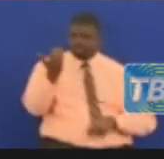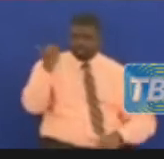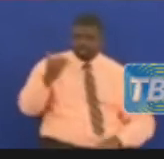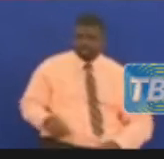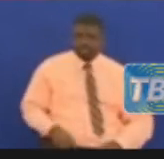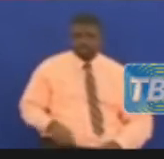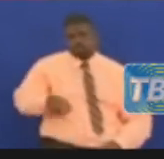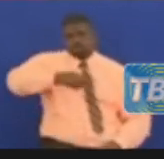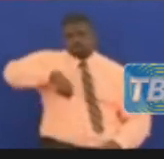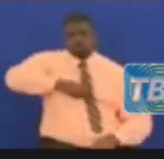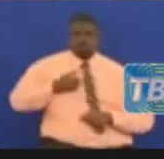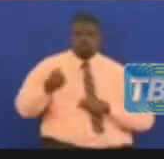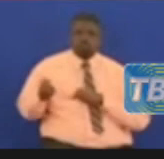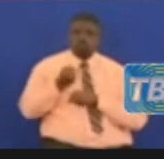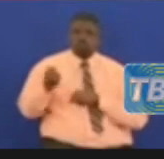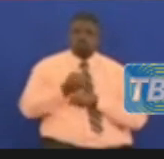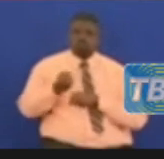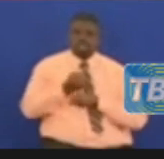bills.